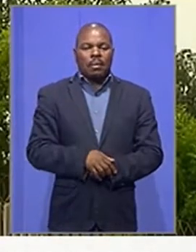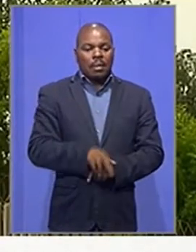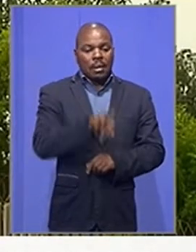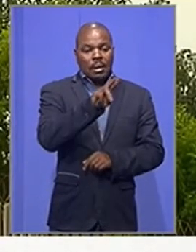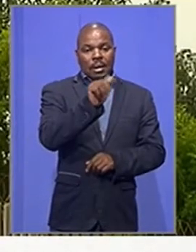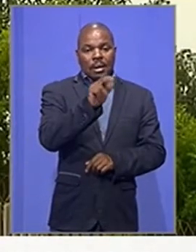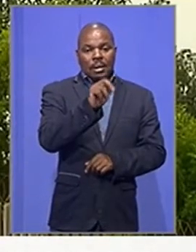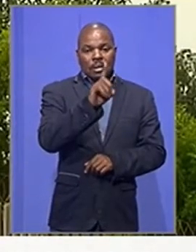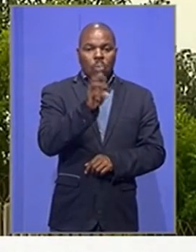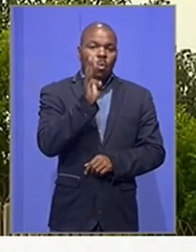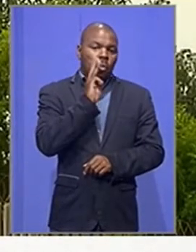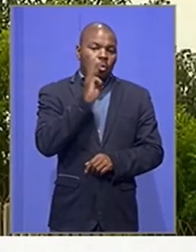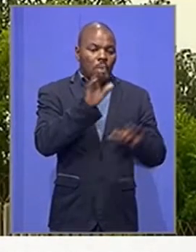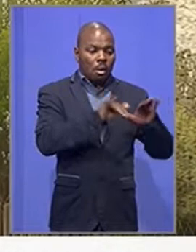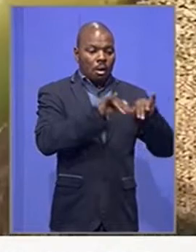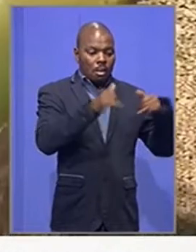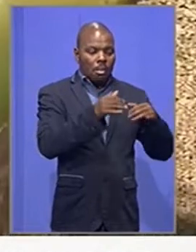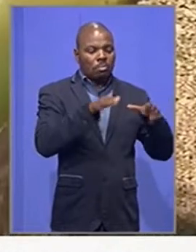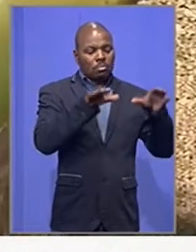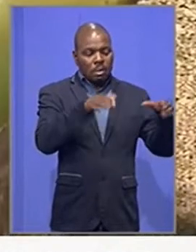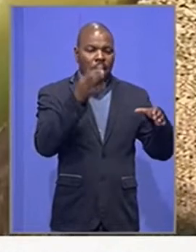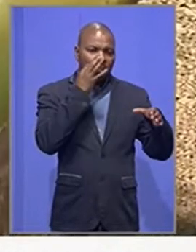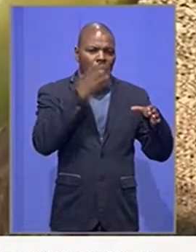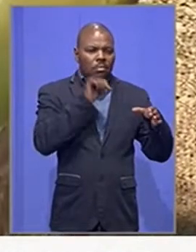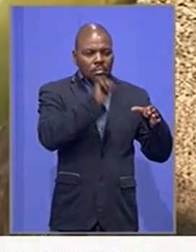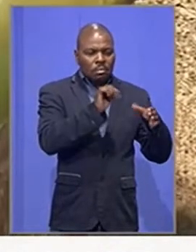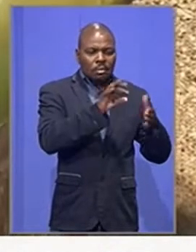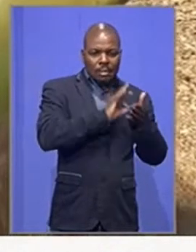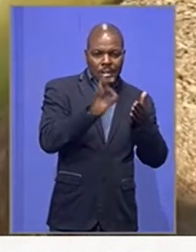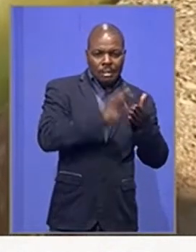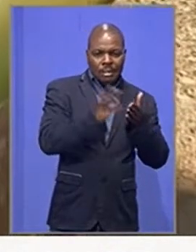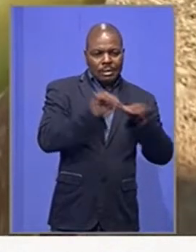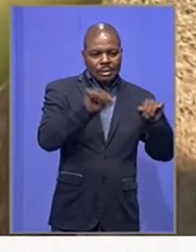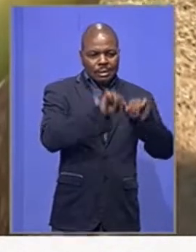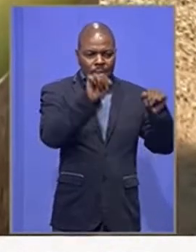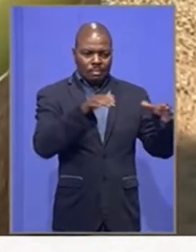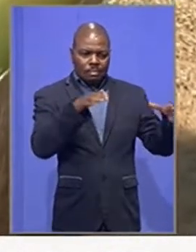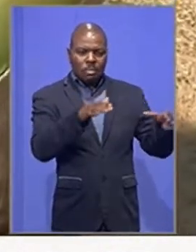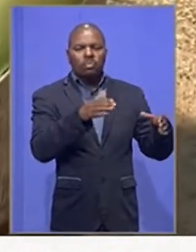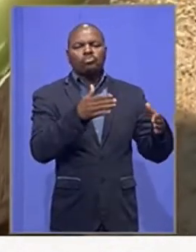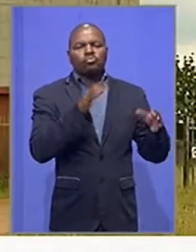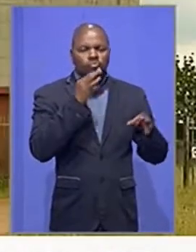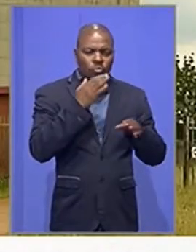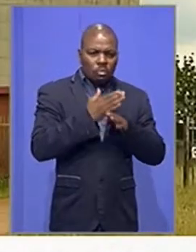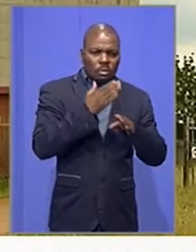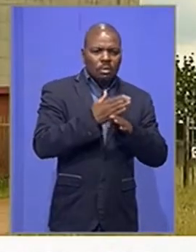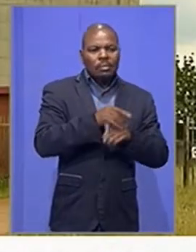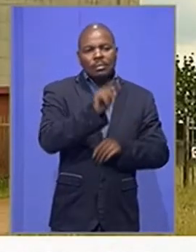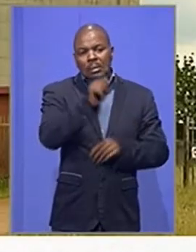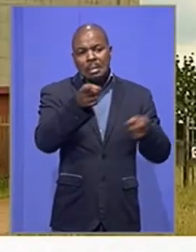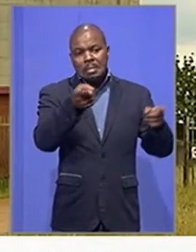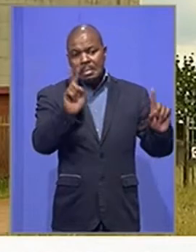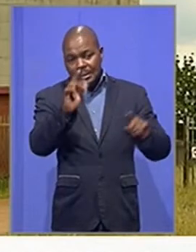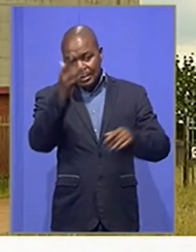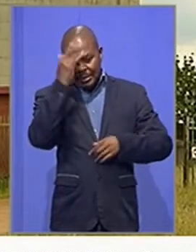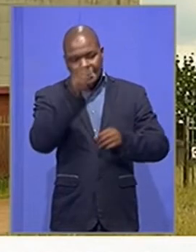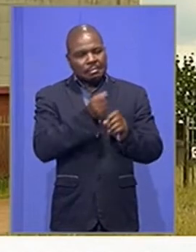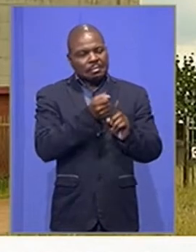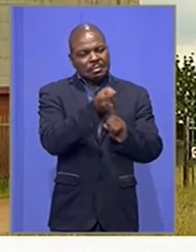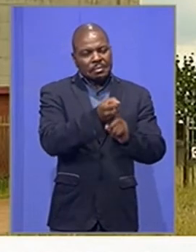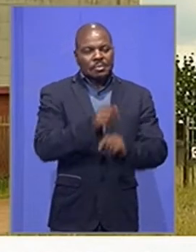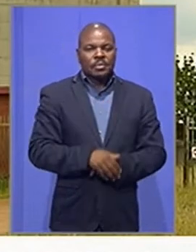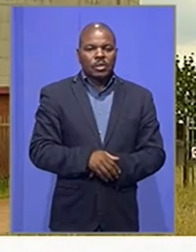Water se re botse pegelo se re tsamaiso ya sona ya phepafatso ya metsi e dira kgatlhanong le megare e kotsi. Kgotlatoropo